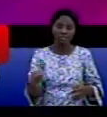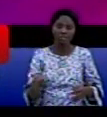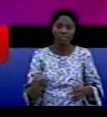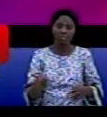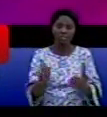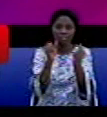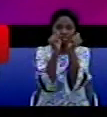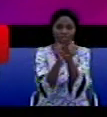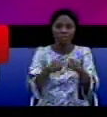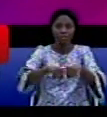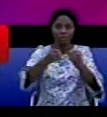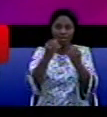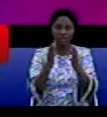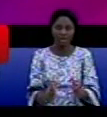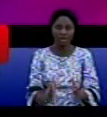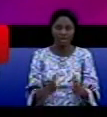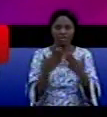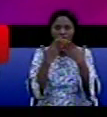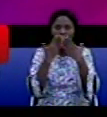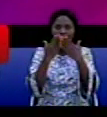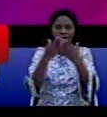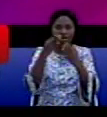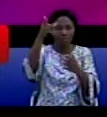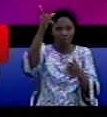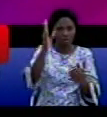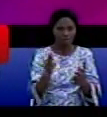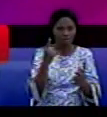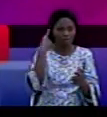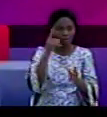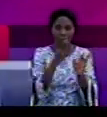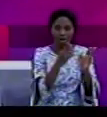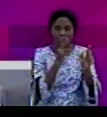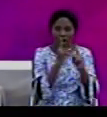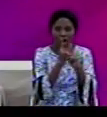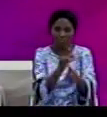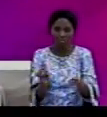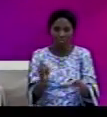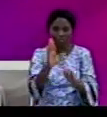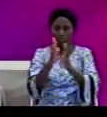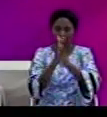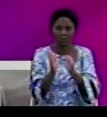Thank God for answering your prayers. Let us pray.